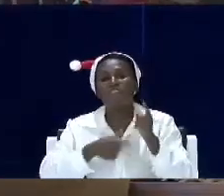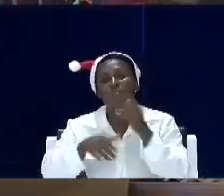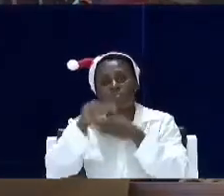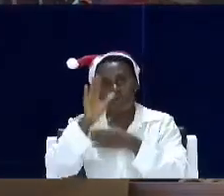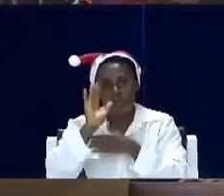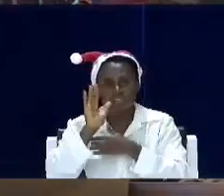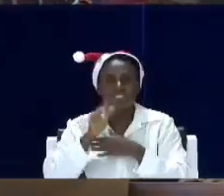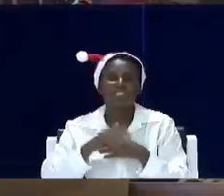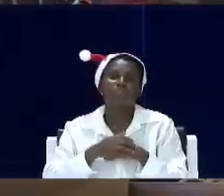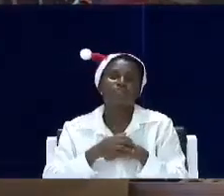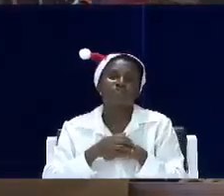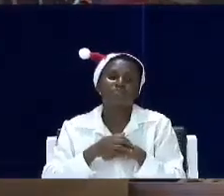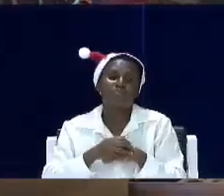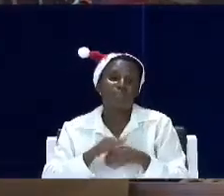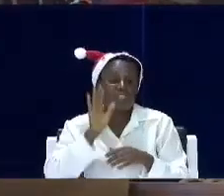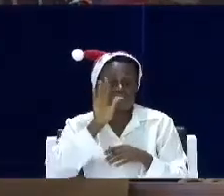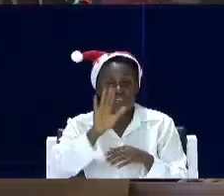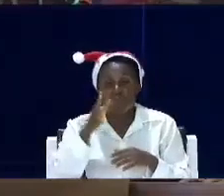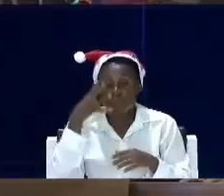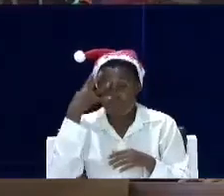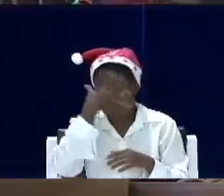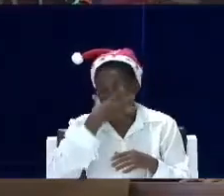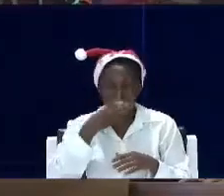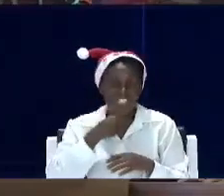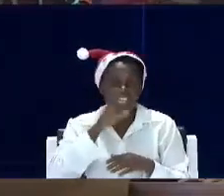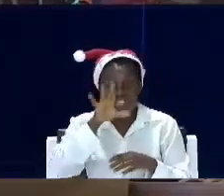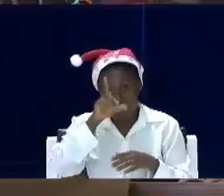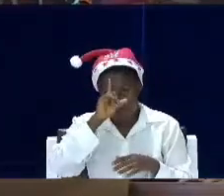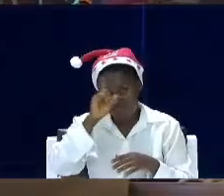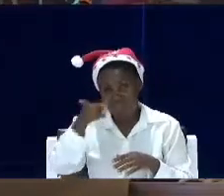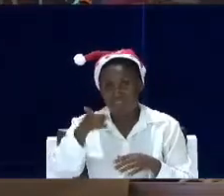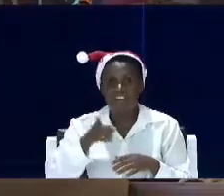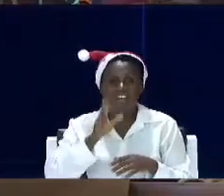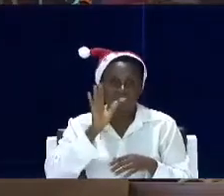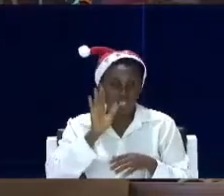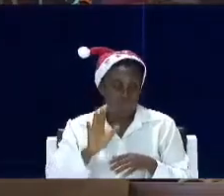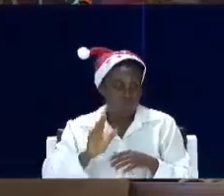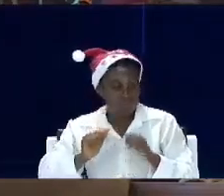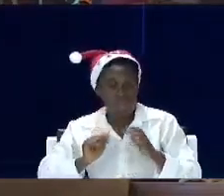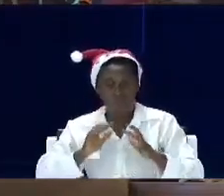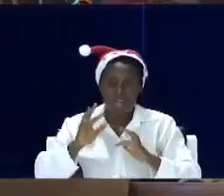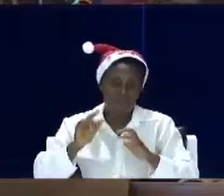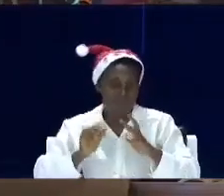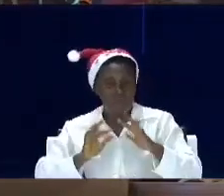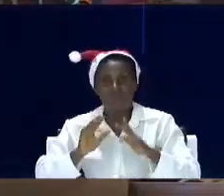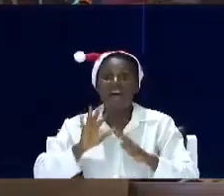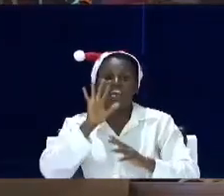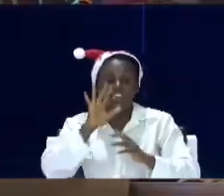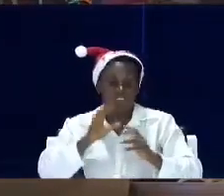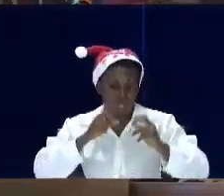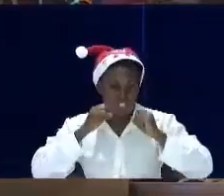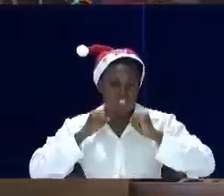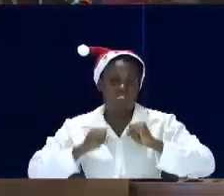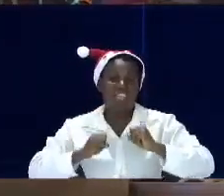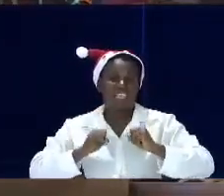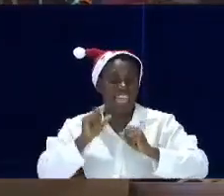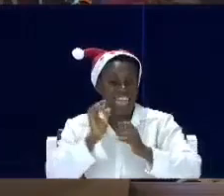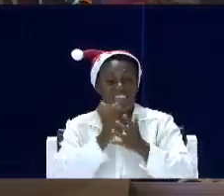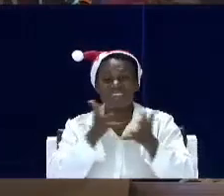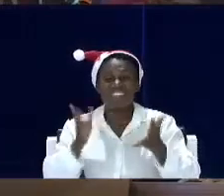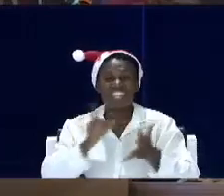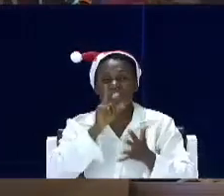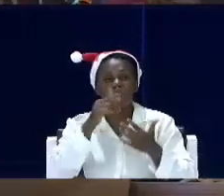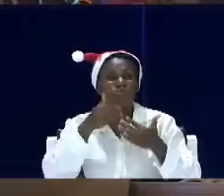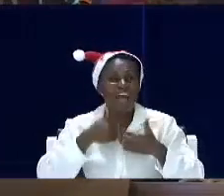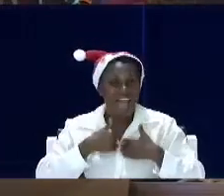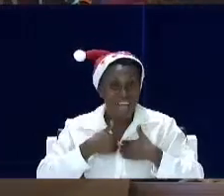Your brilliance or beauty, your charisma or charm, your strength or talents, they